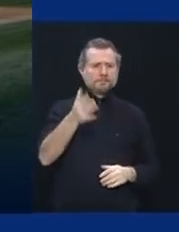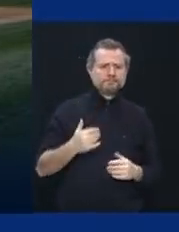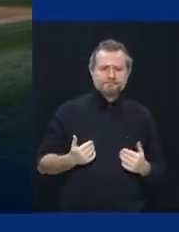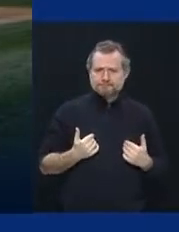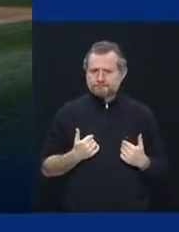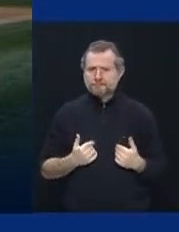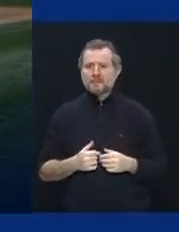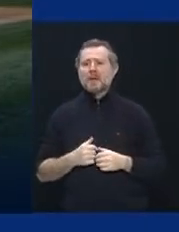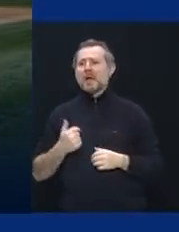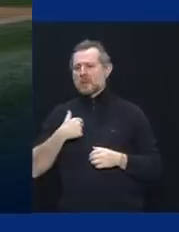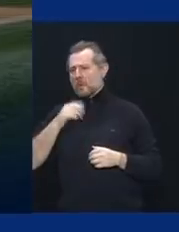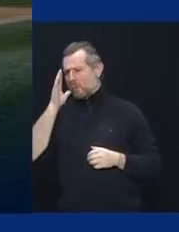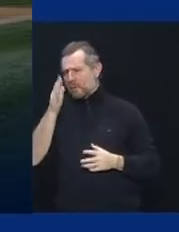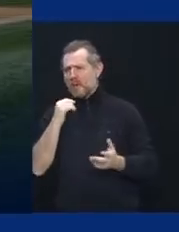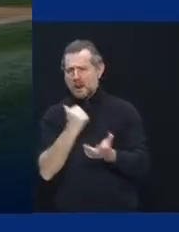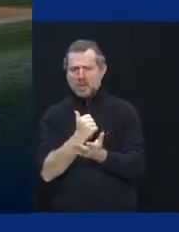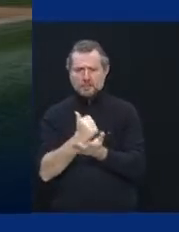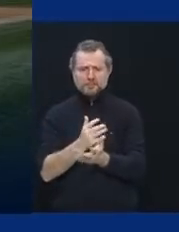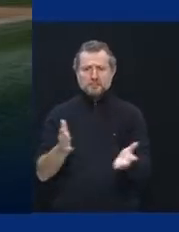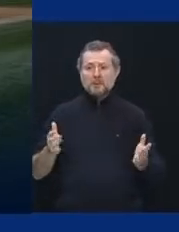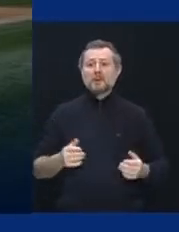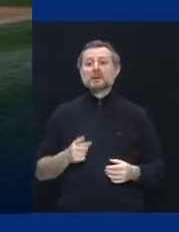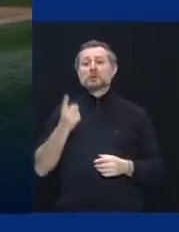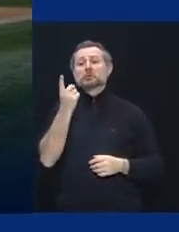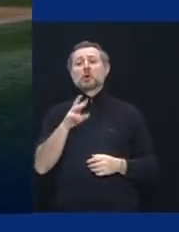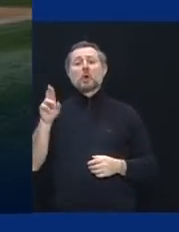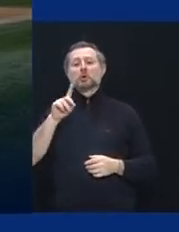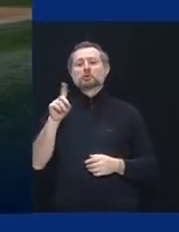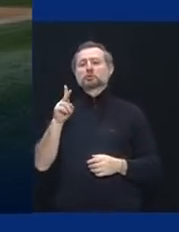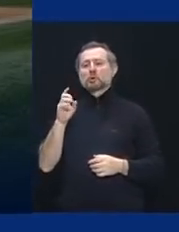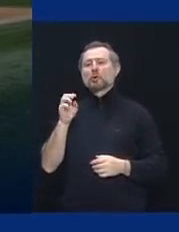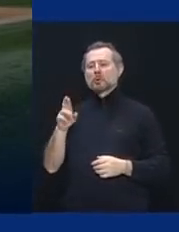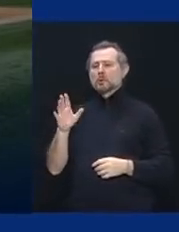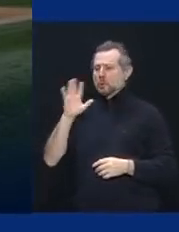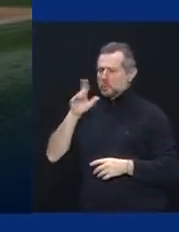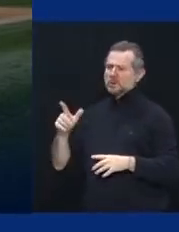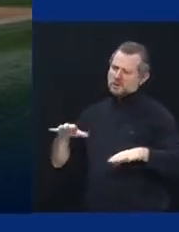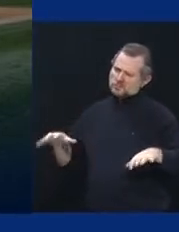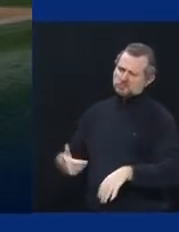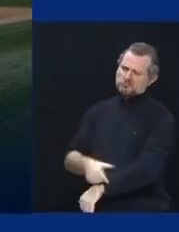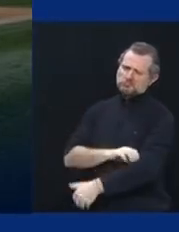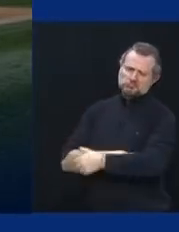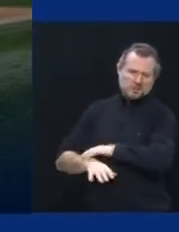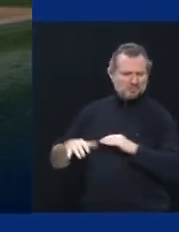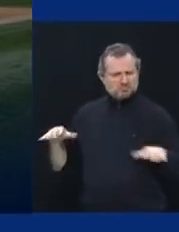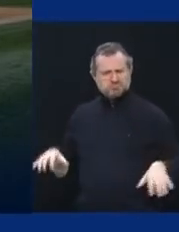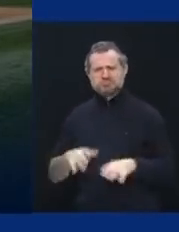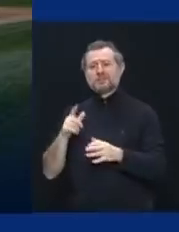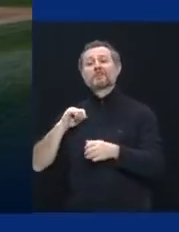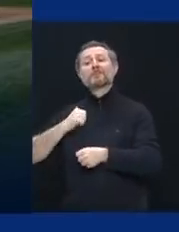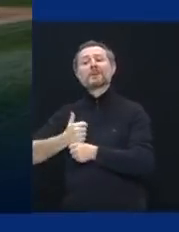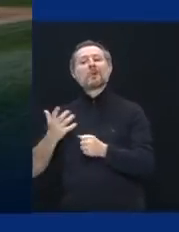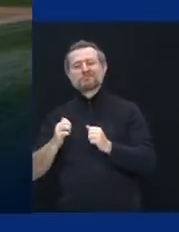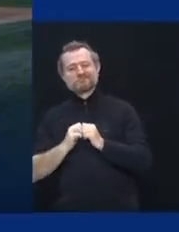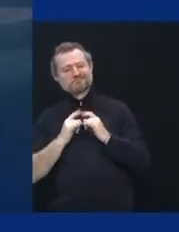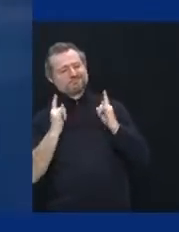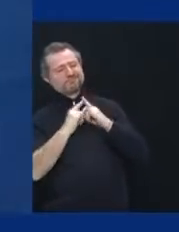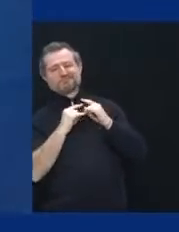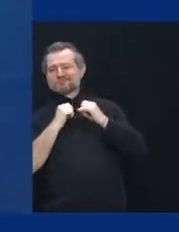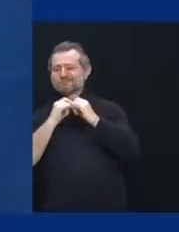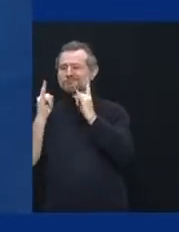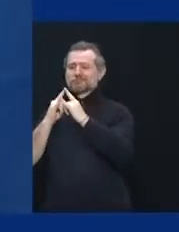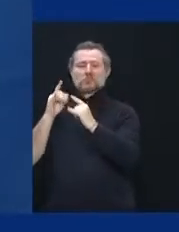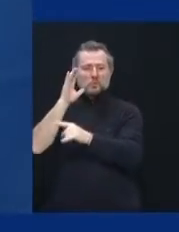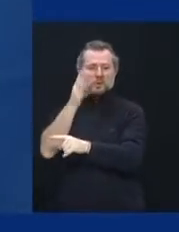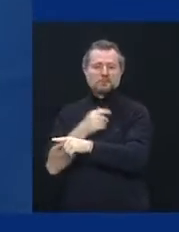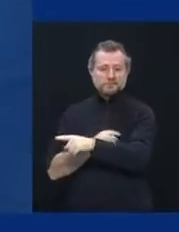heavy lifting. Dr. Zucker is going to do a lot of the heavy lifting, poles, tents, but I will do the supervising of